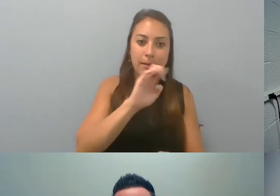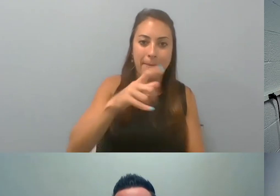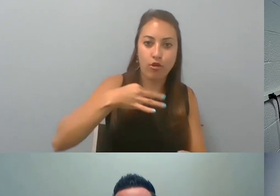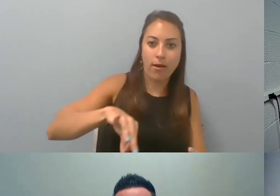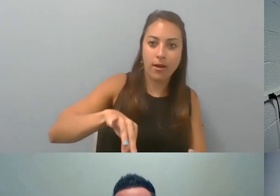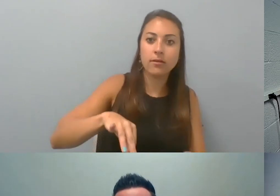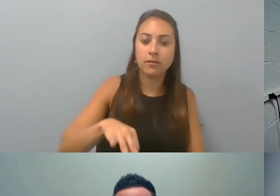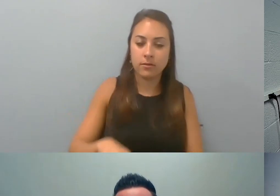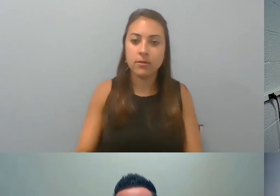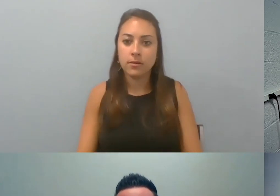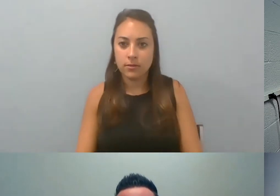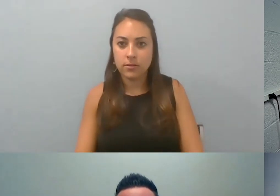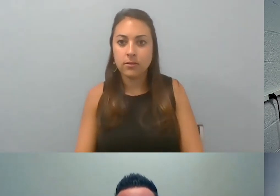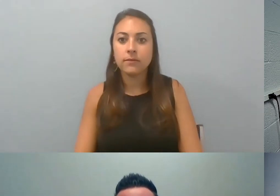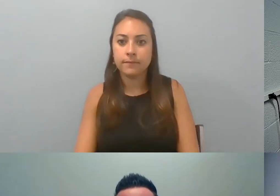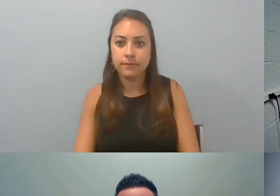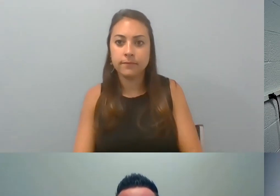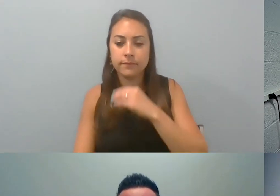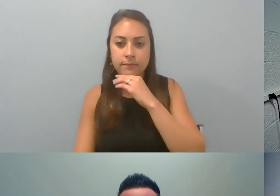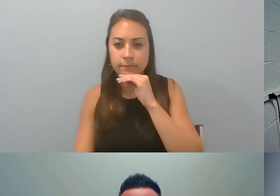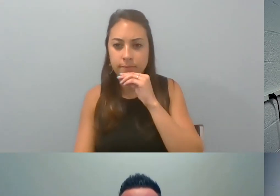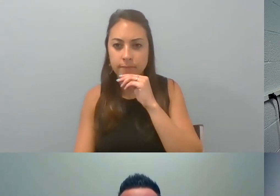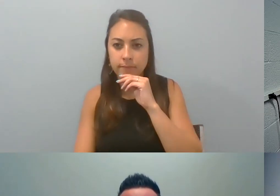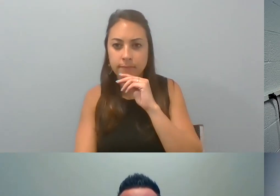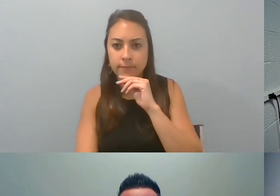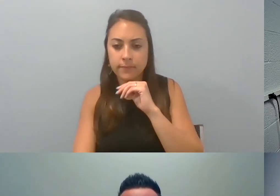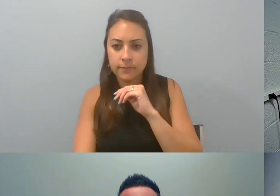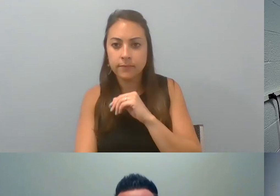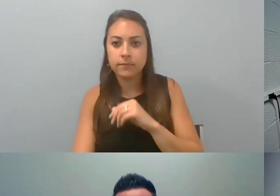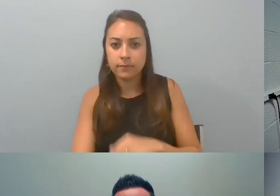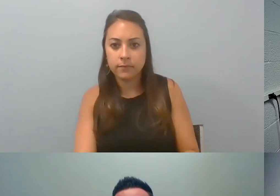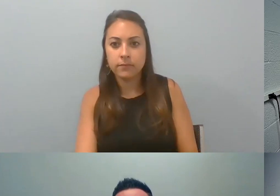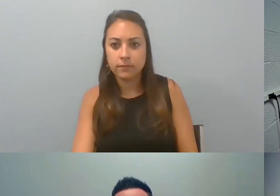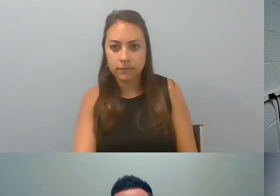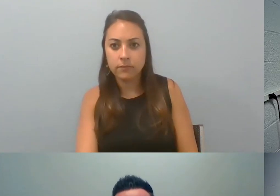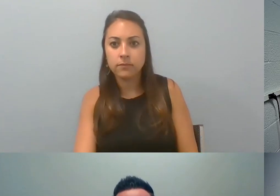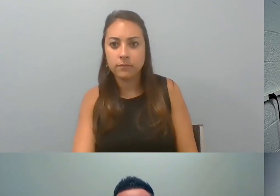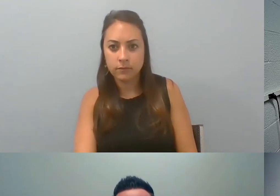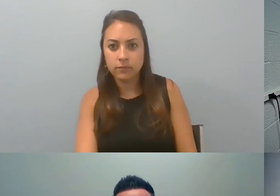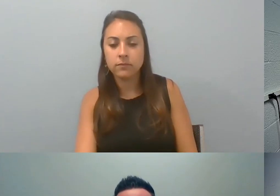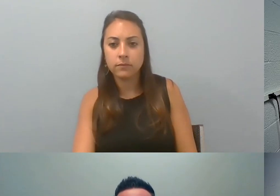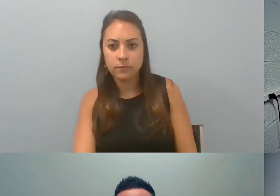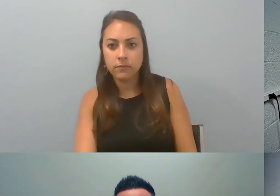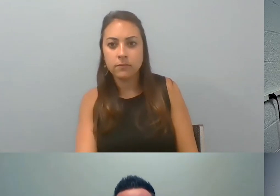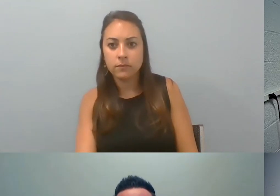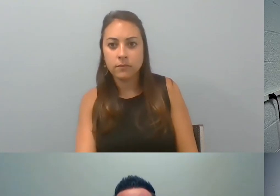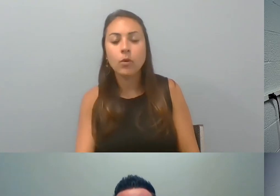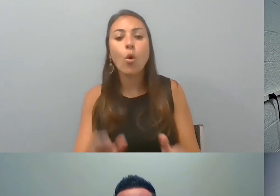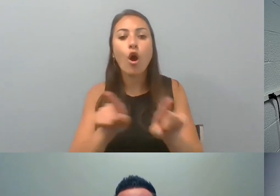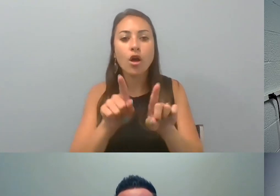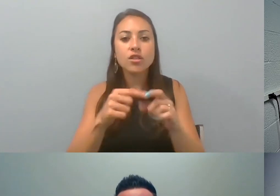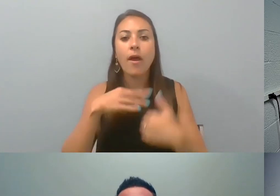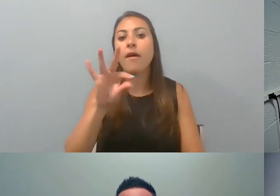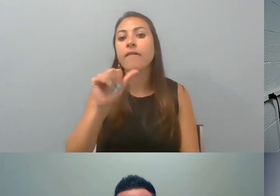That isn't necessarily a part, that's not a part of your meal plan. It's just a tender that we accept. So Bear Bucks are accepted for a